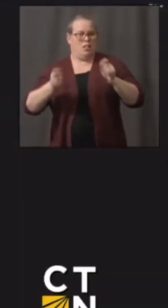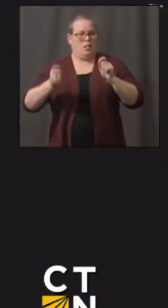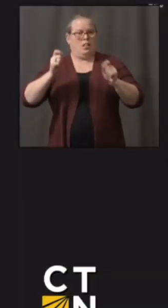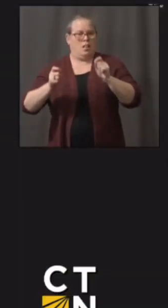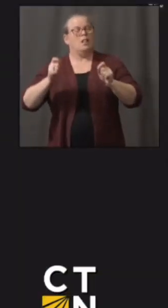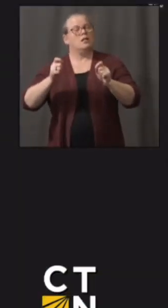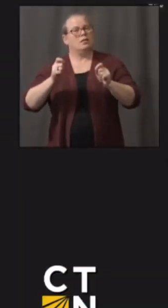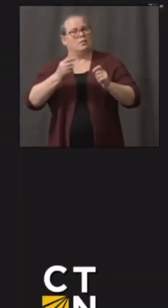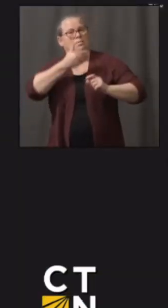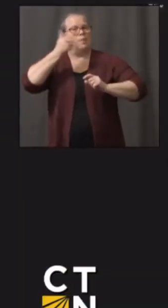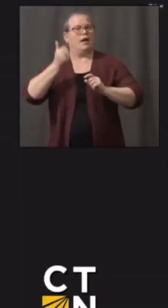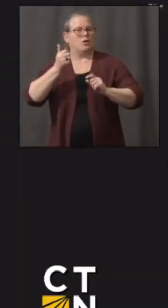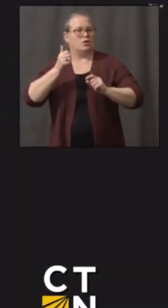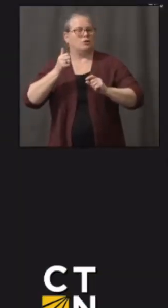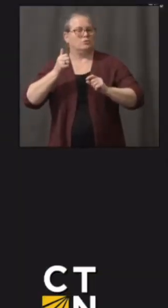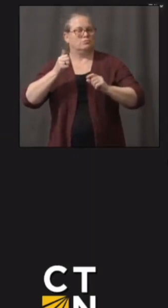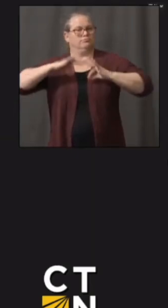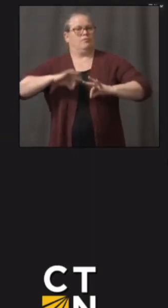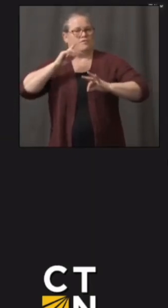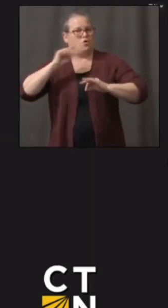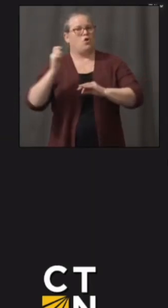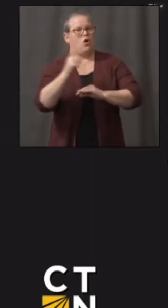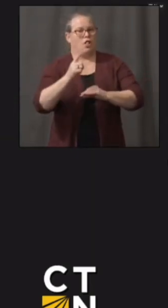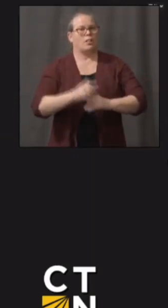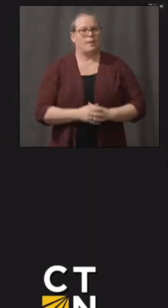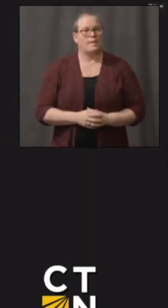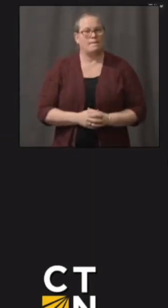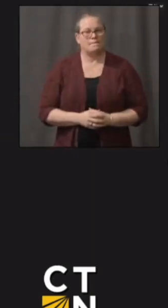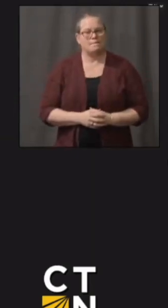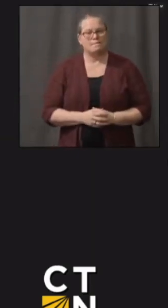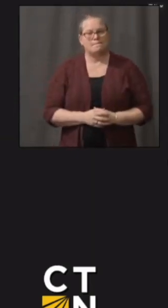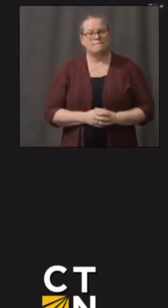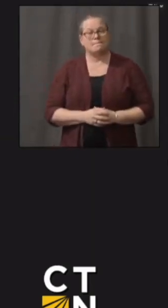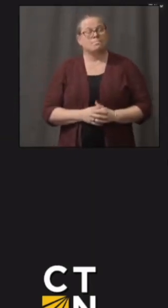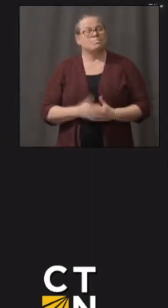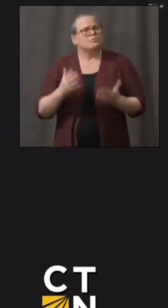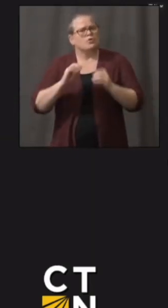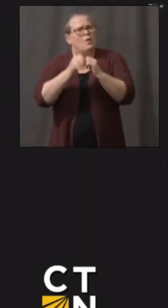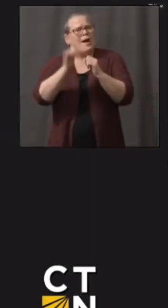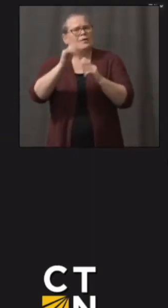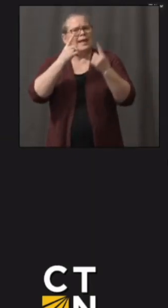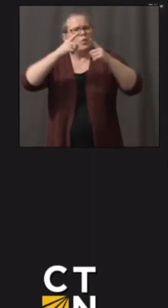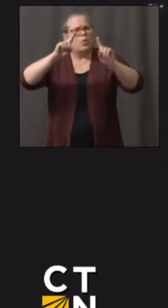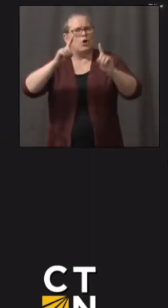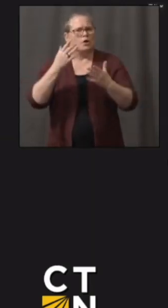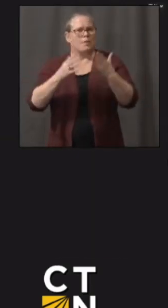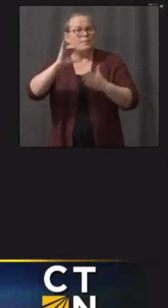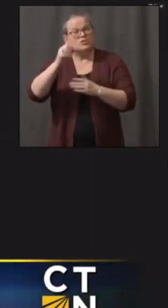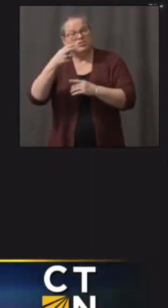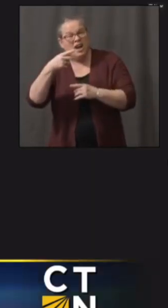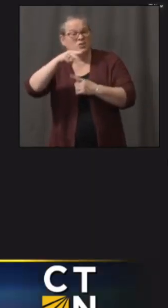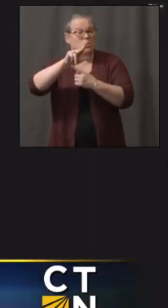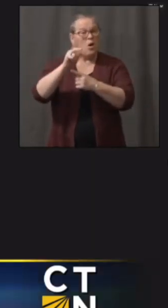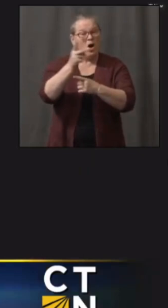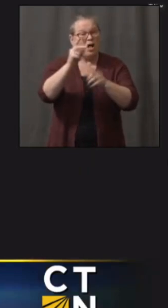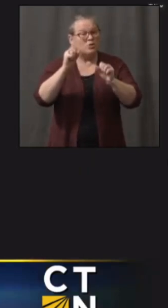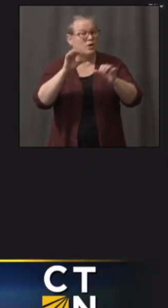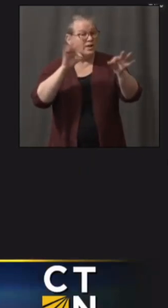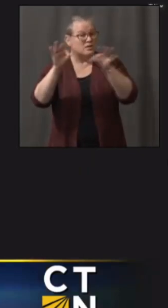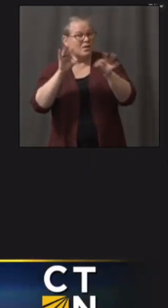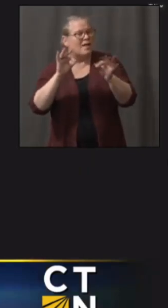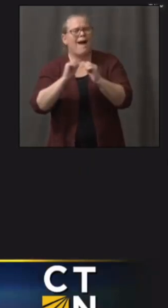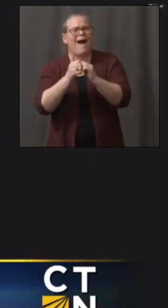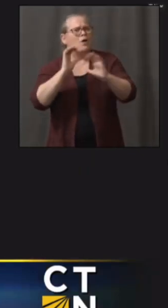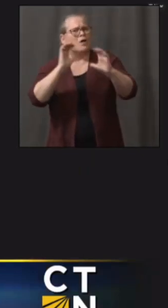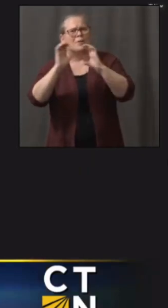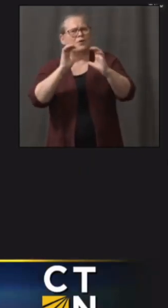Paul can explain to us exactly how this works. How do you communicate with local health